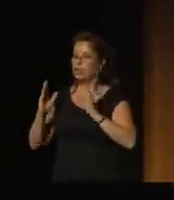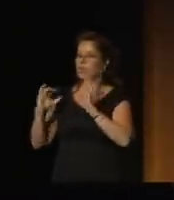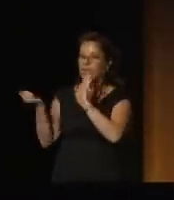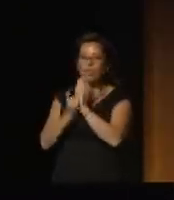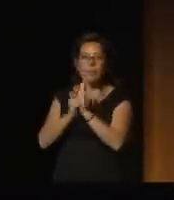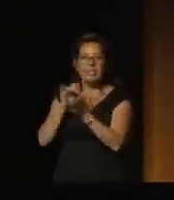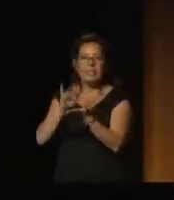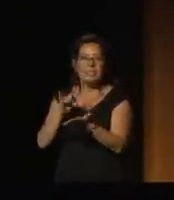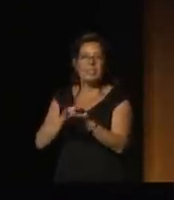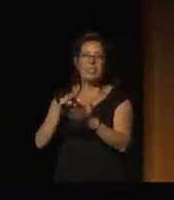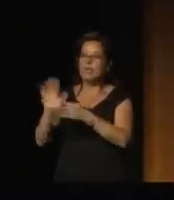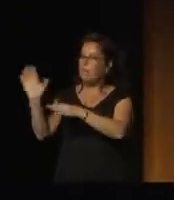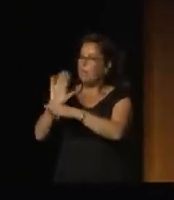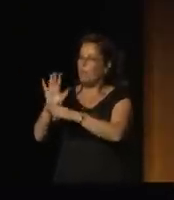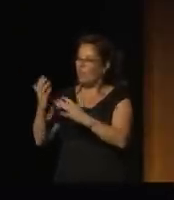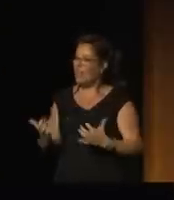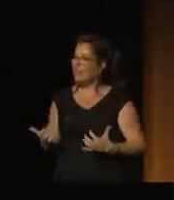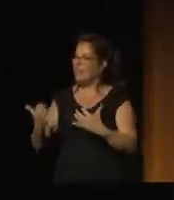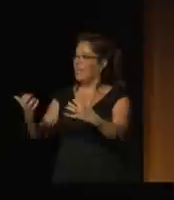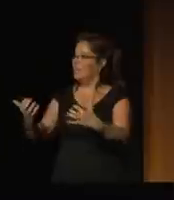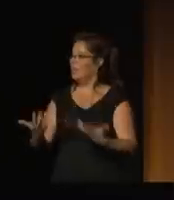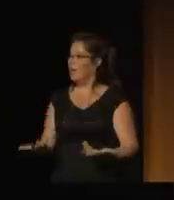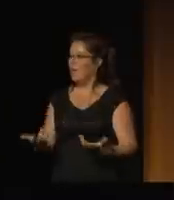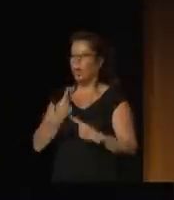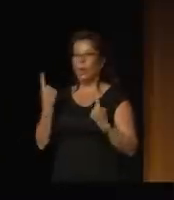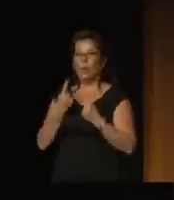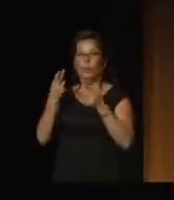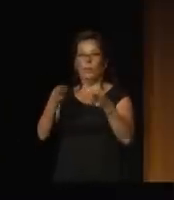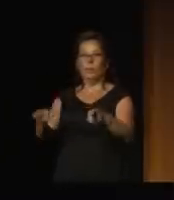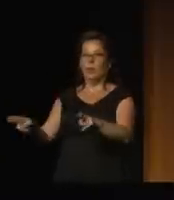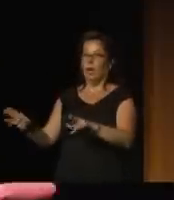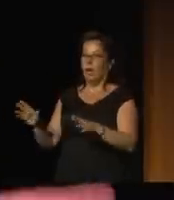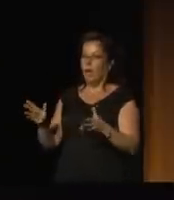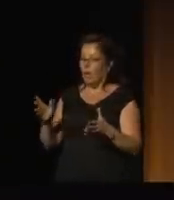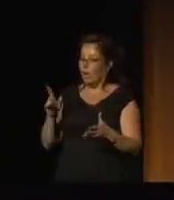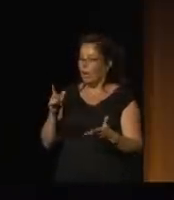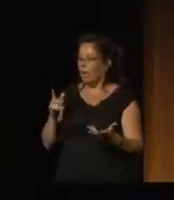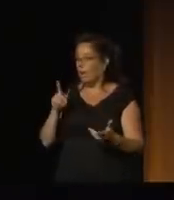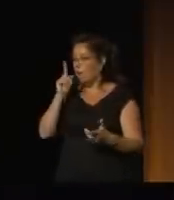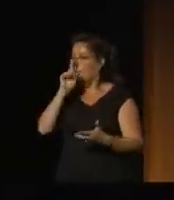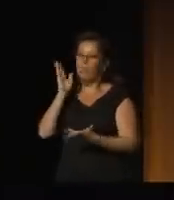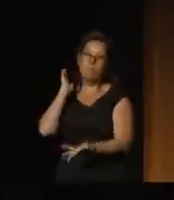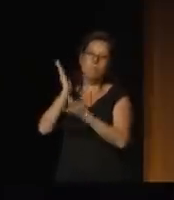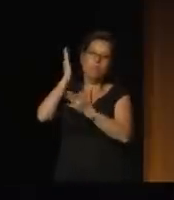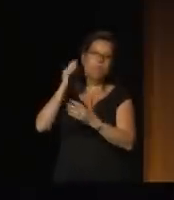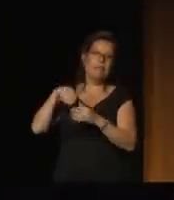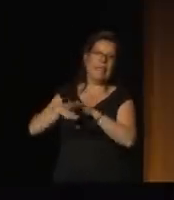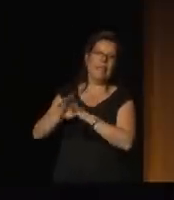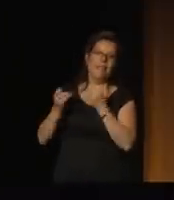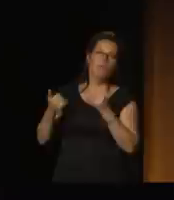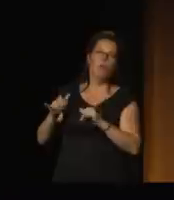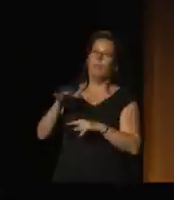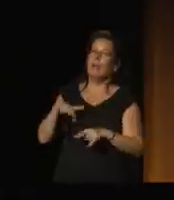and movie theaters. And you know, the people who are in the line of fire are there, are just the people who happen to be there at that moment. I mean,